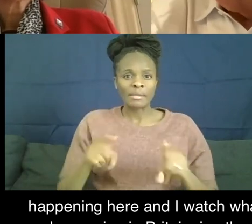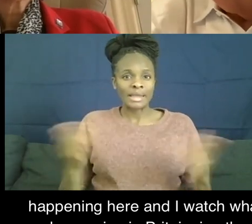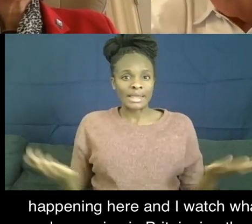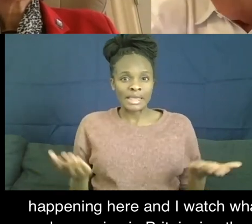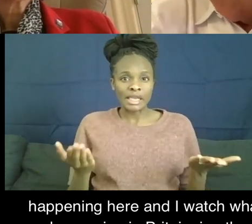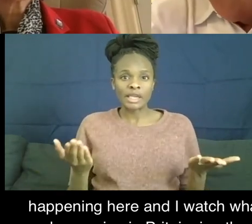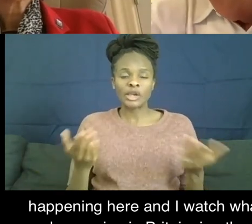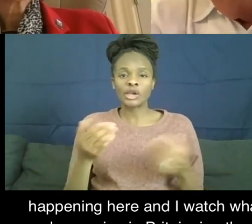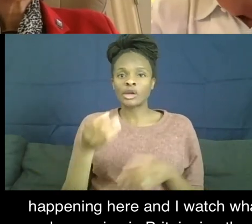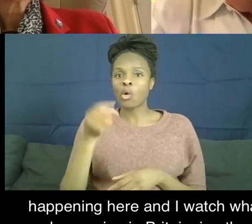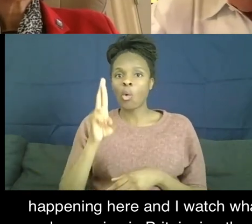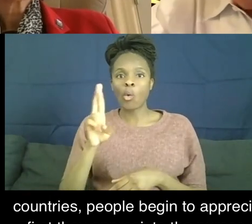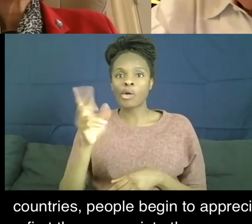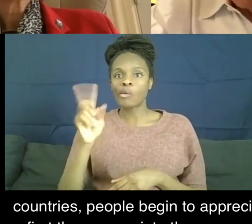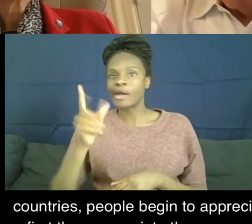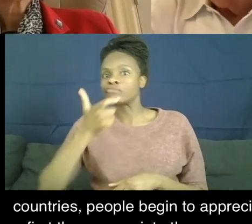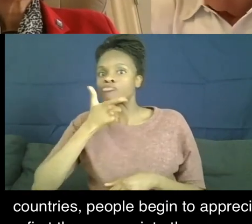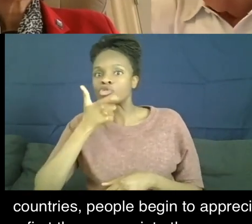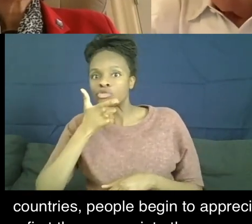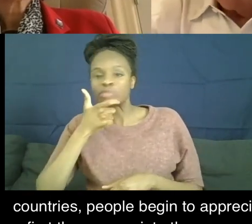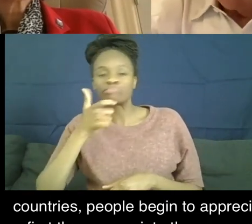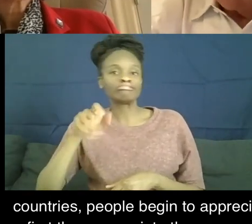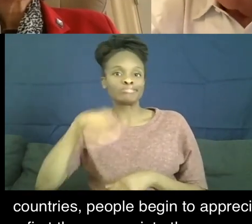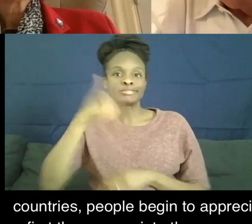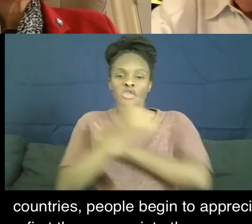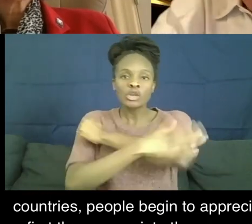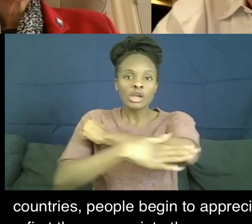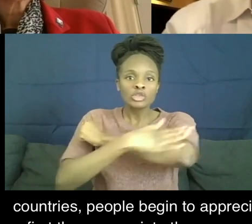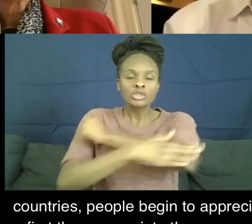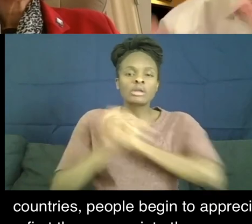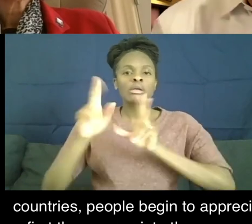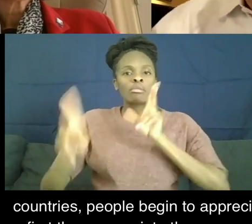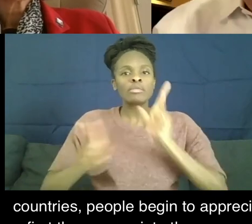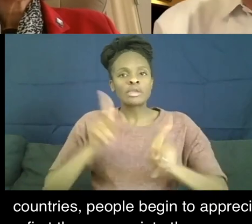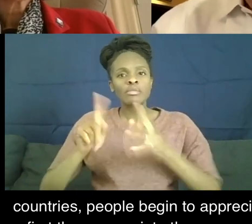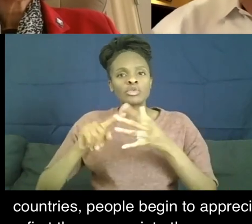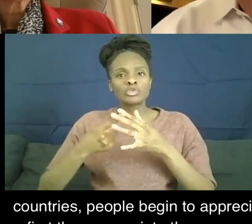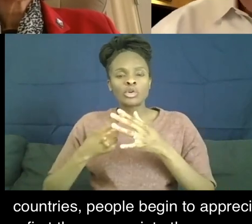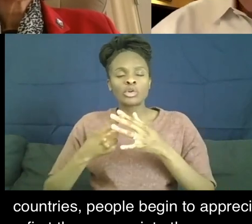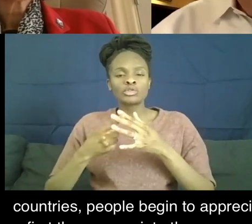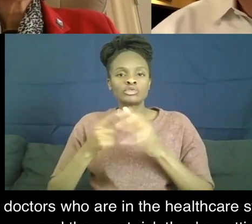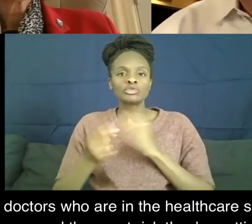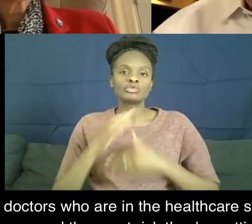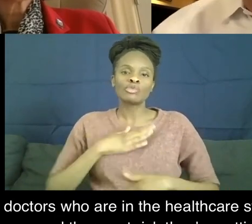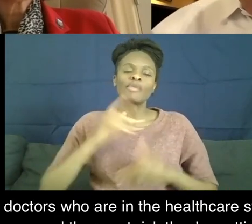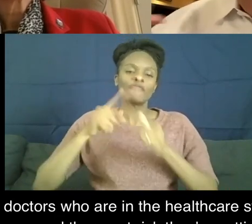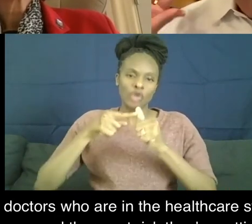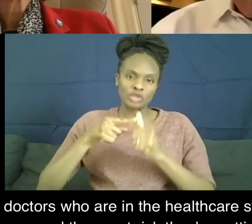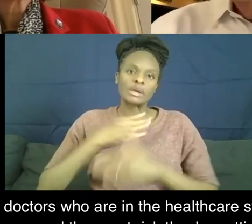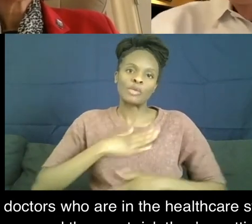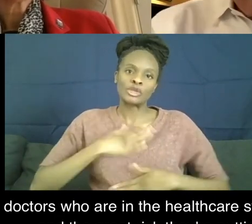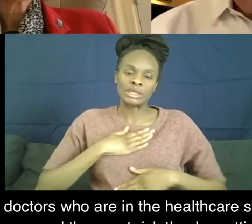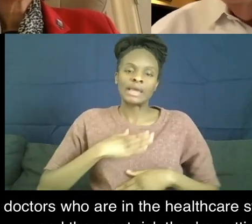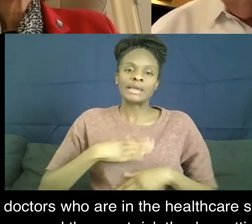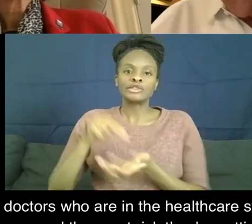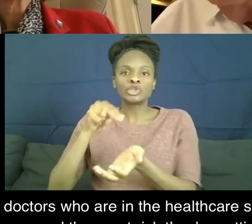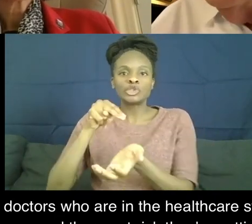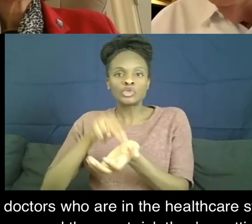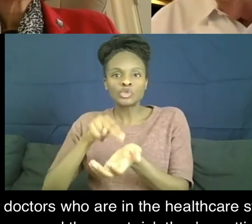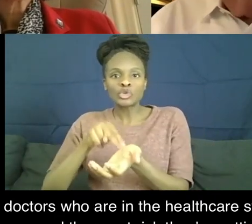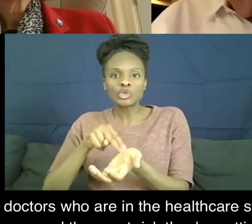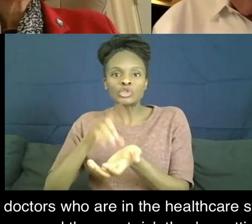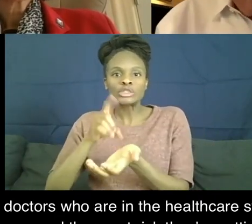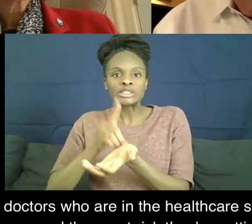you know, in Britain, uh, and other countries, people begin to appreciate, first they appreciate the nurses and doctors who are in the healthcare system,